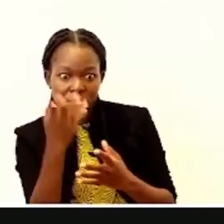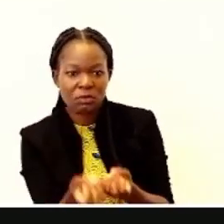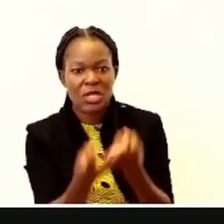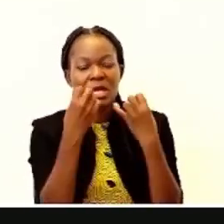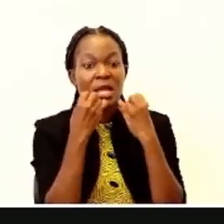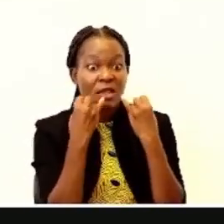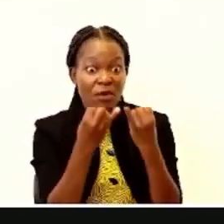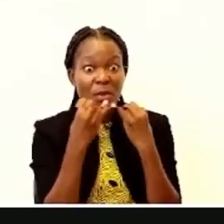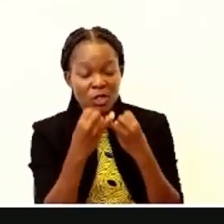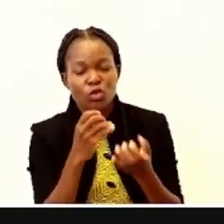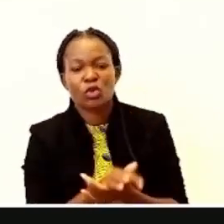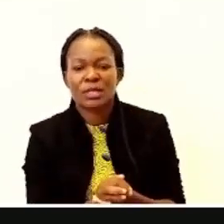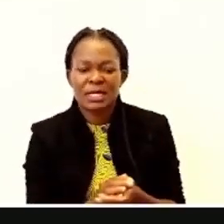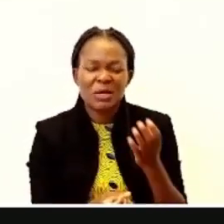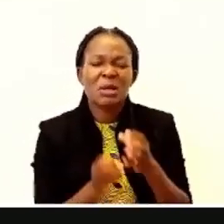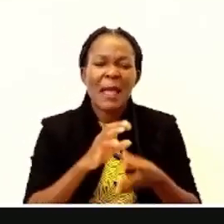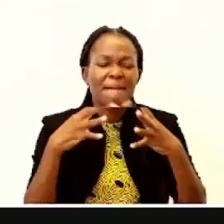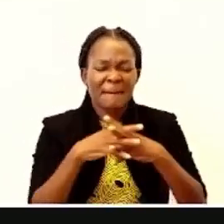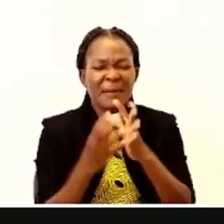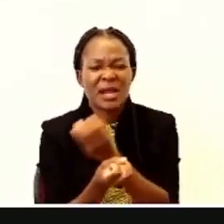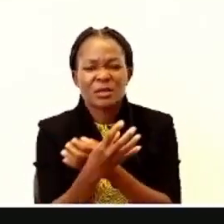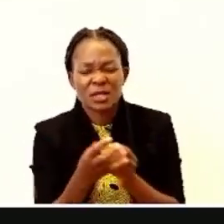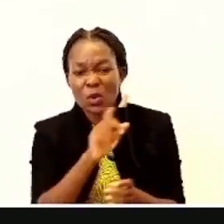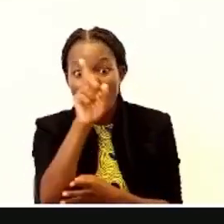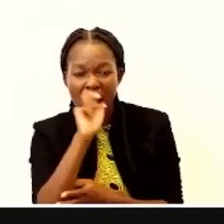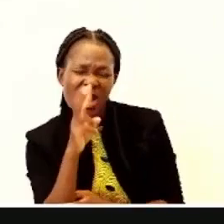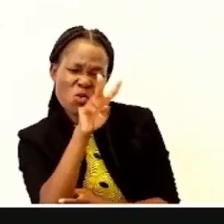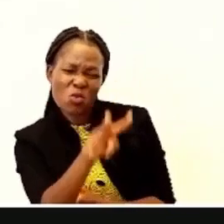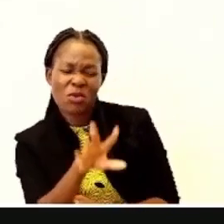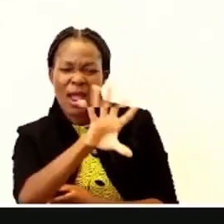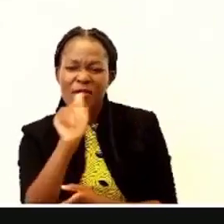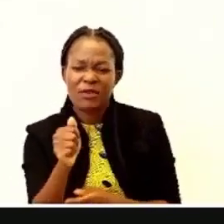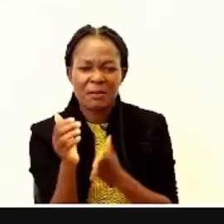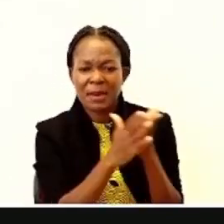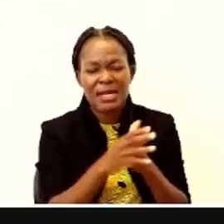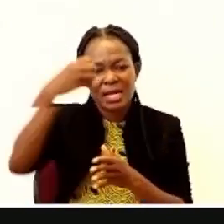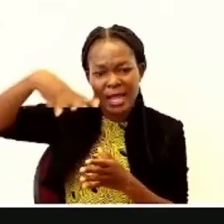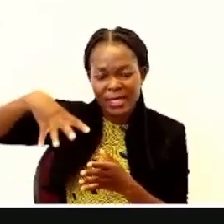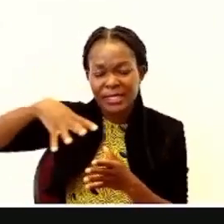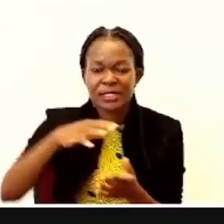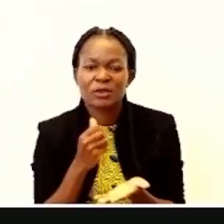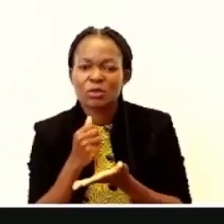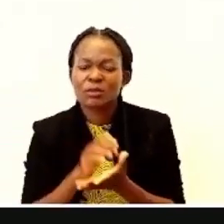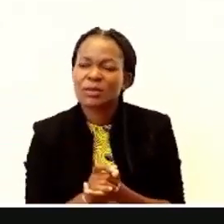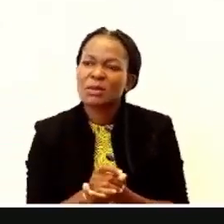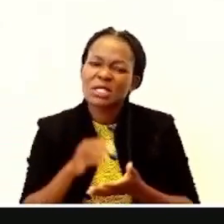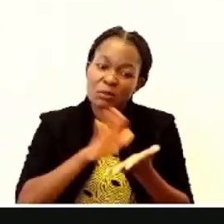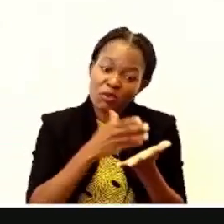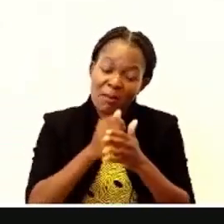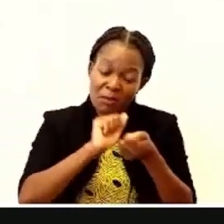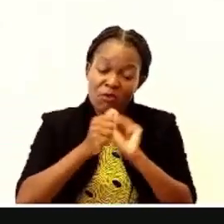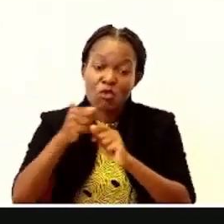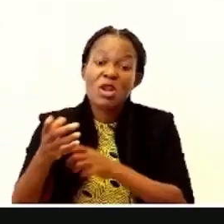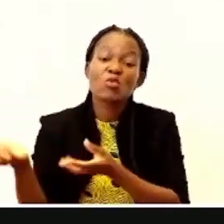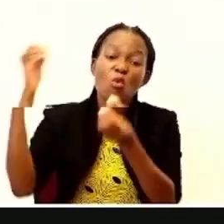we've explained why locking Africa on an energy pathway that is going to risk an overshoot